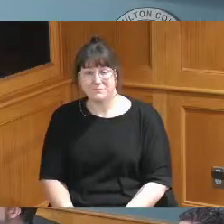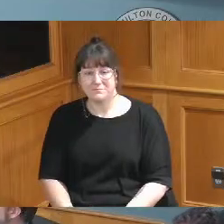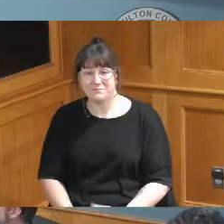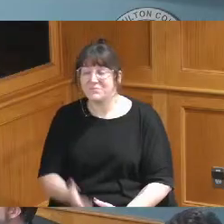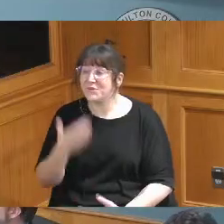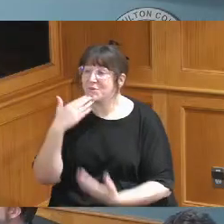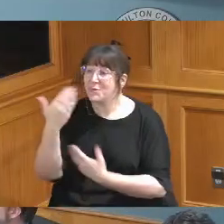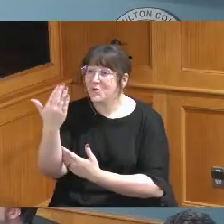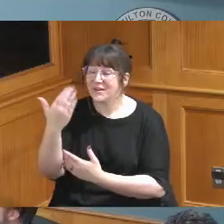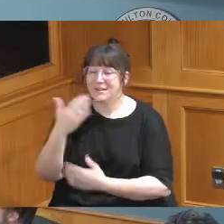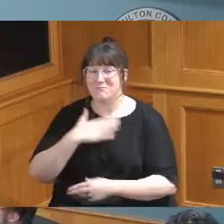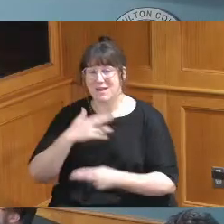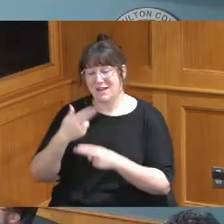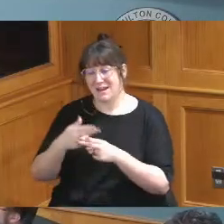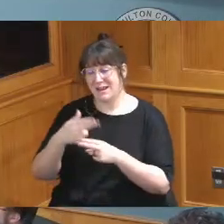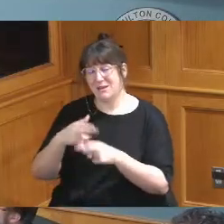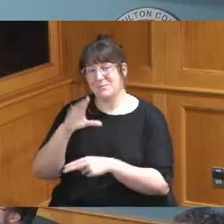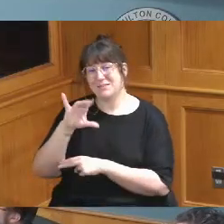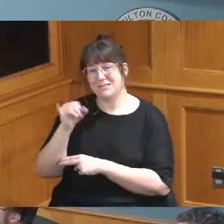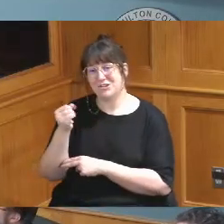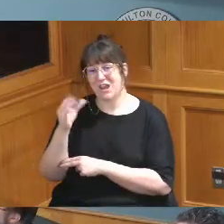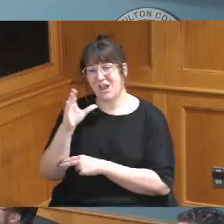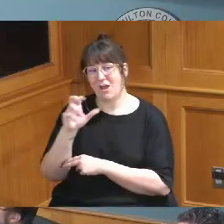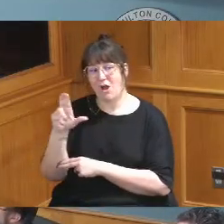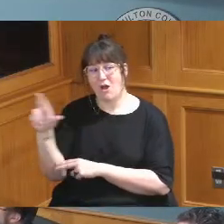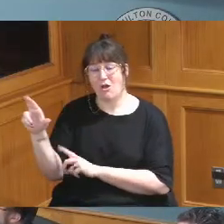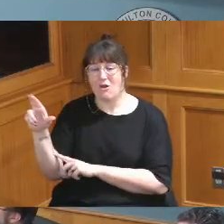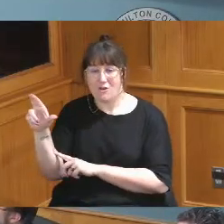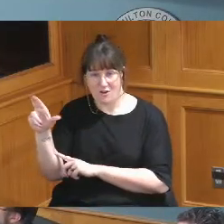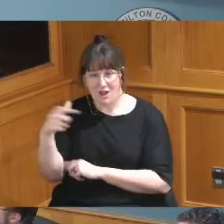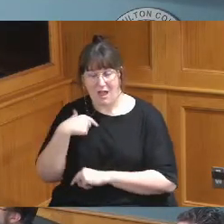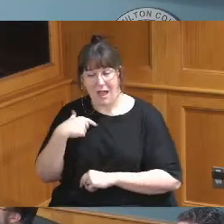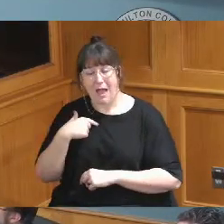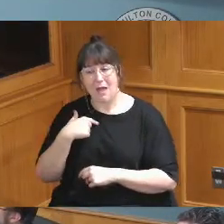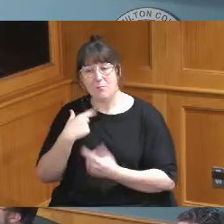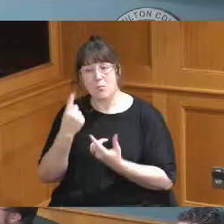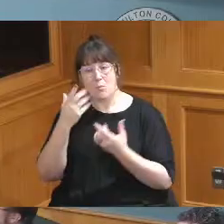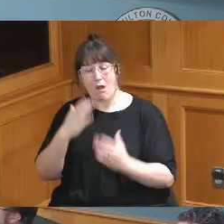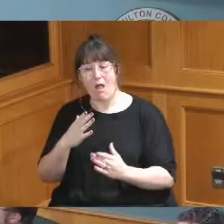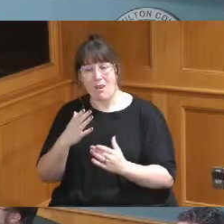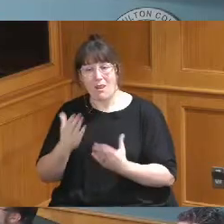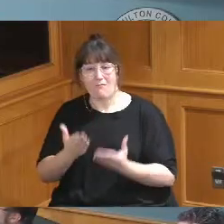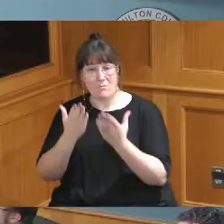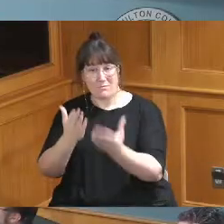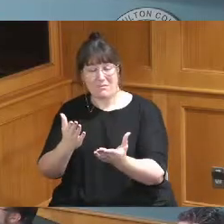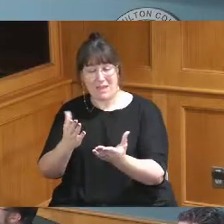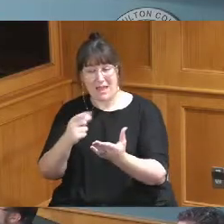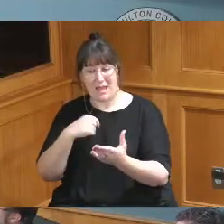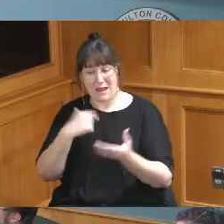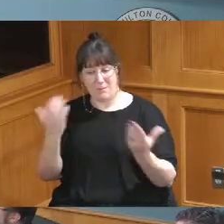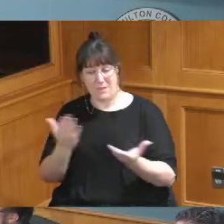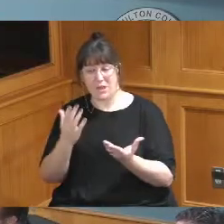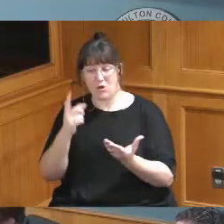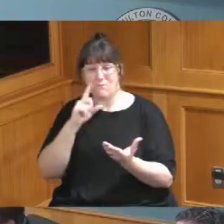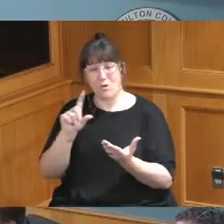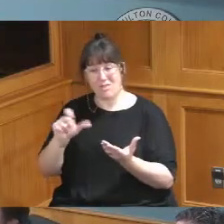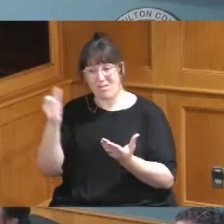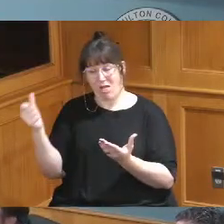Good morning. My name is C.J. Carr. I am one of the petitioners and also here on behalf of other